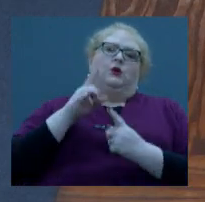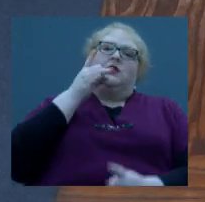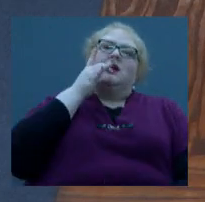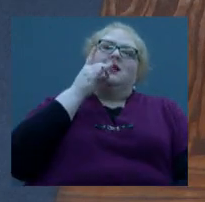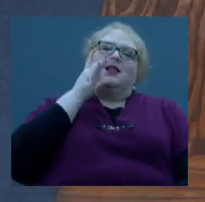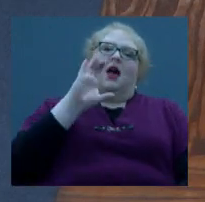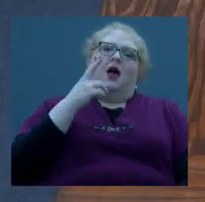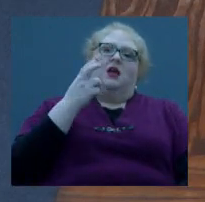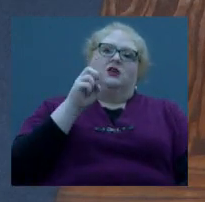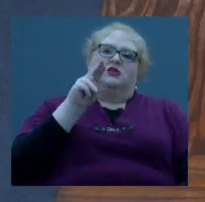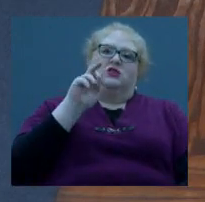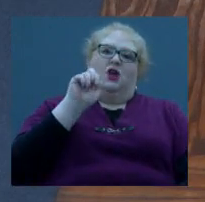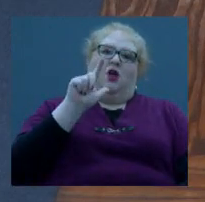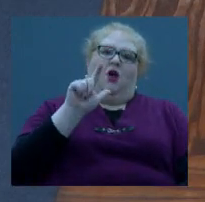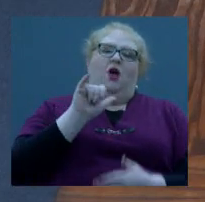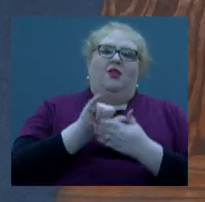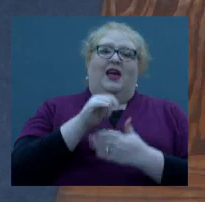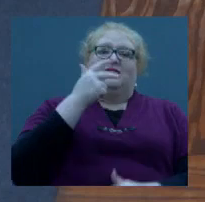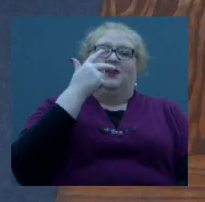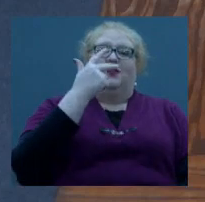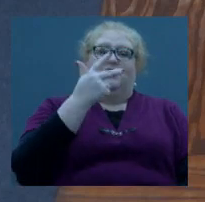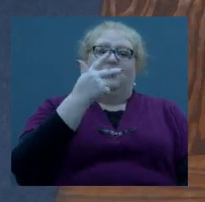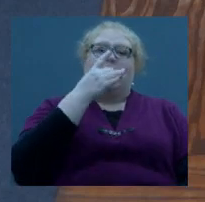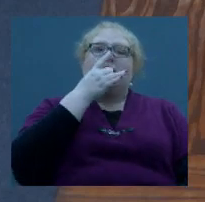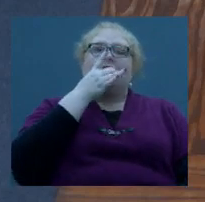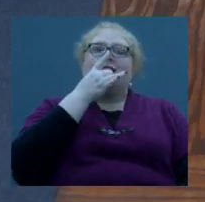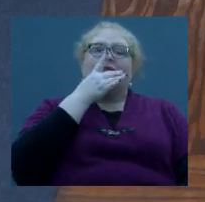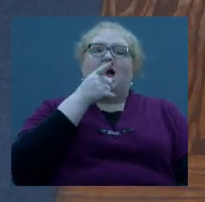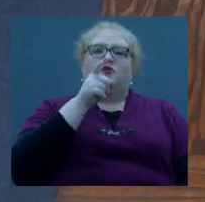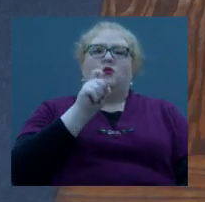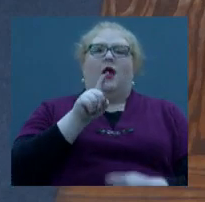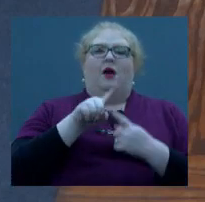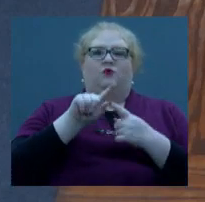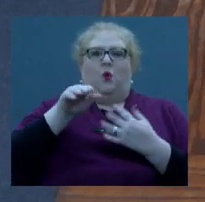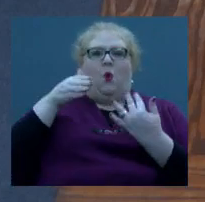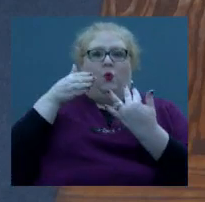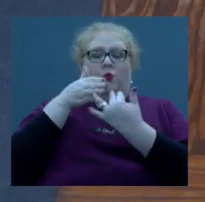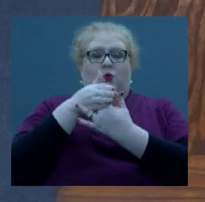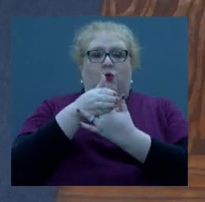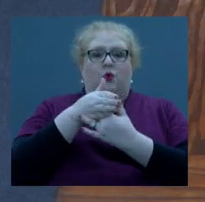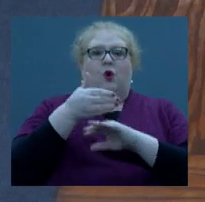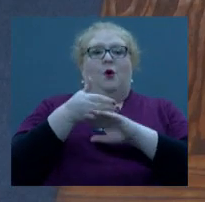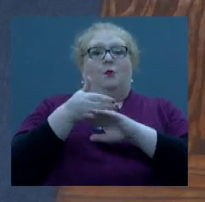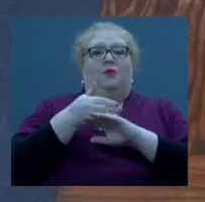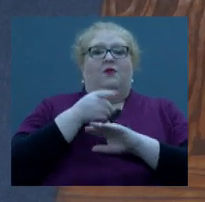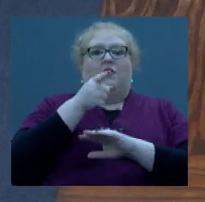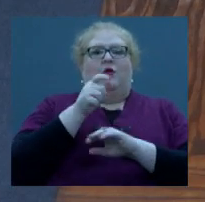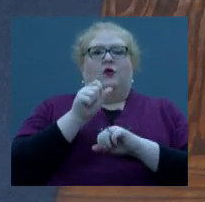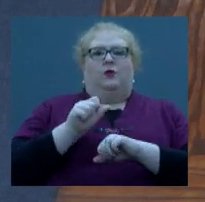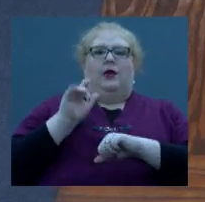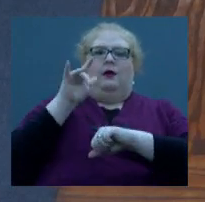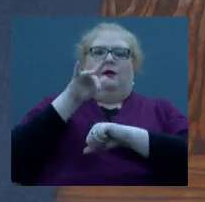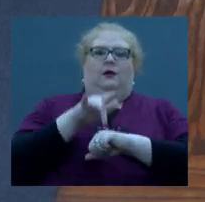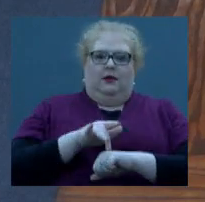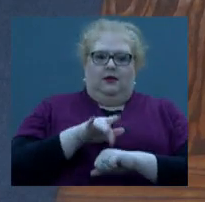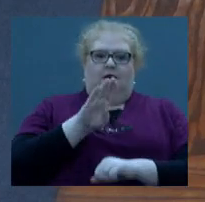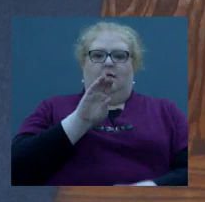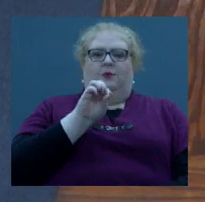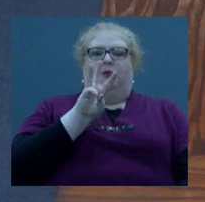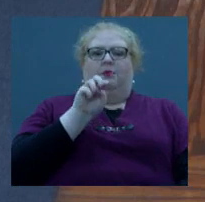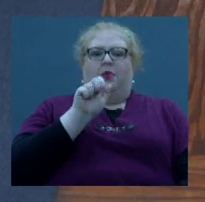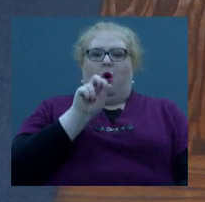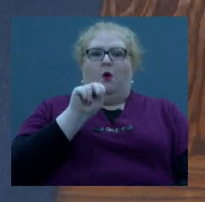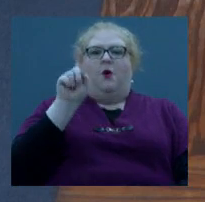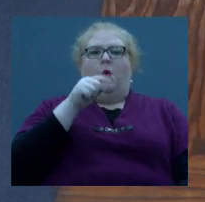3 lights that you have to go through before you can even get on to the part of Bowman where we all are trying to get